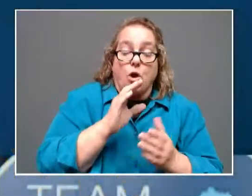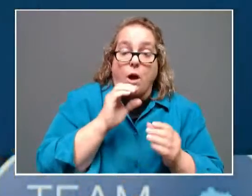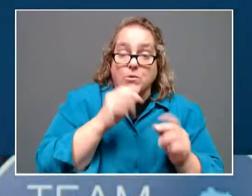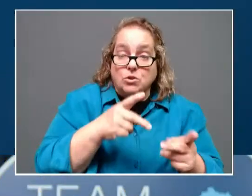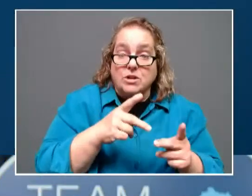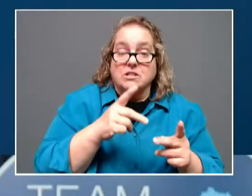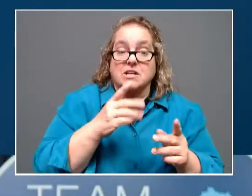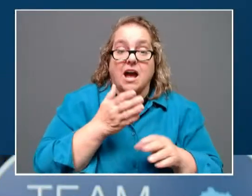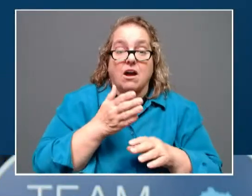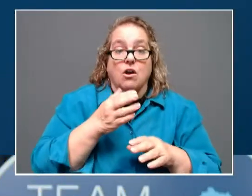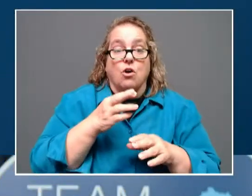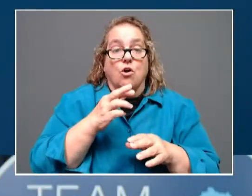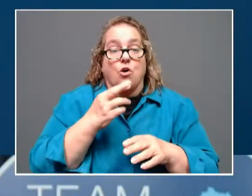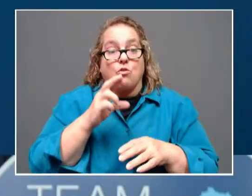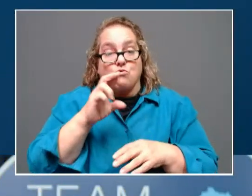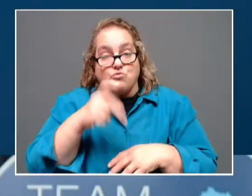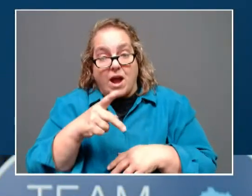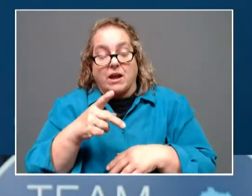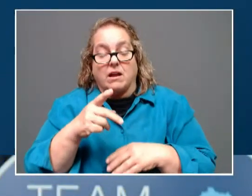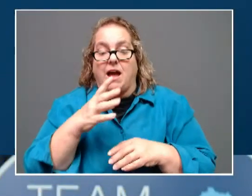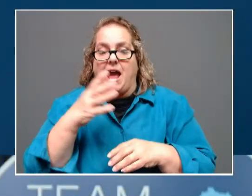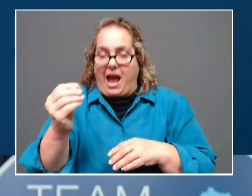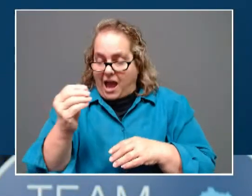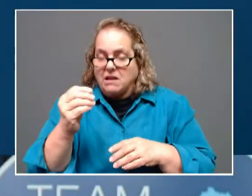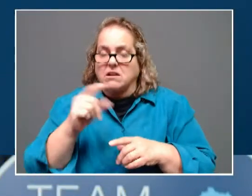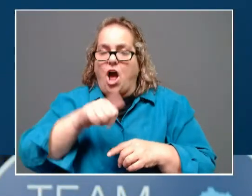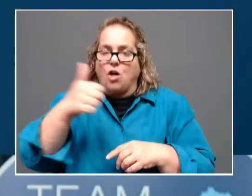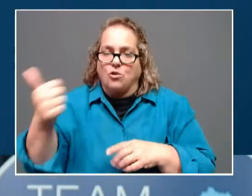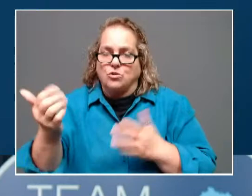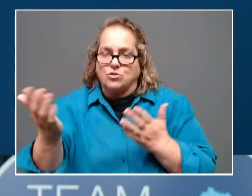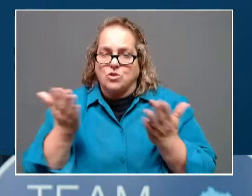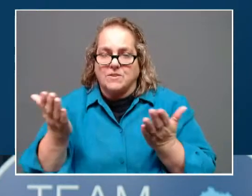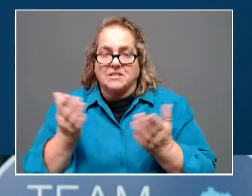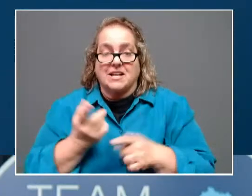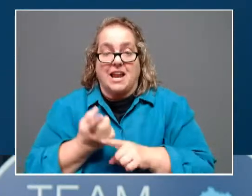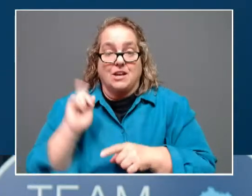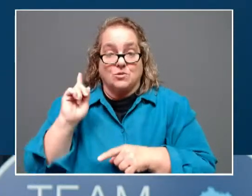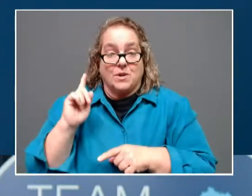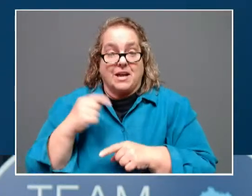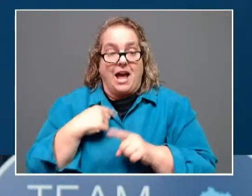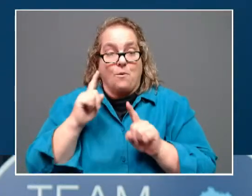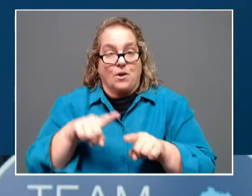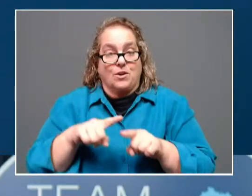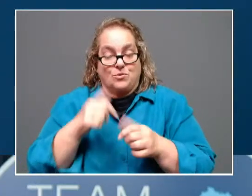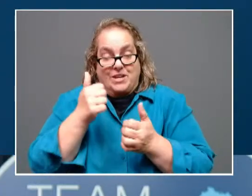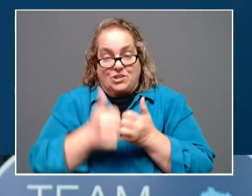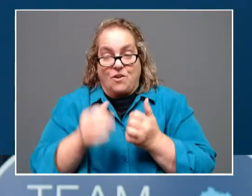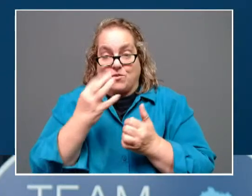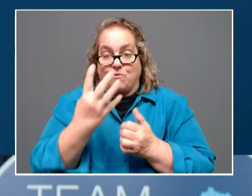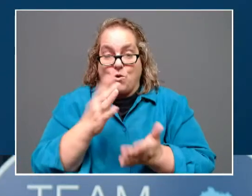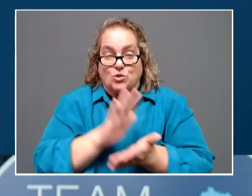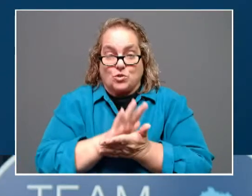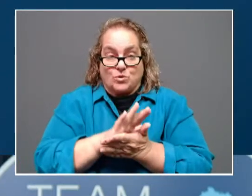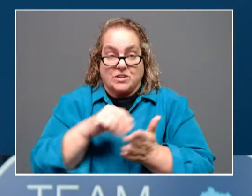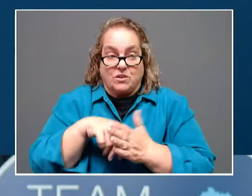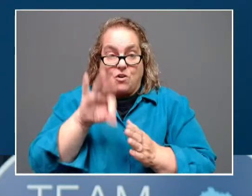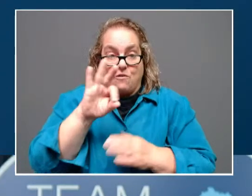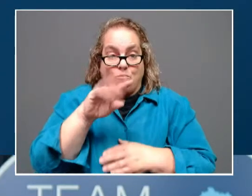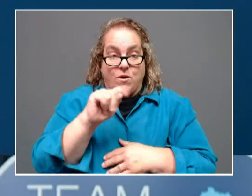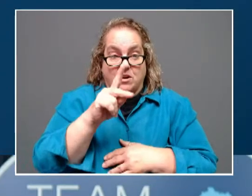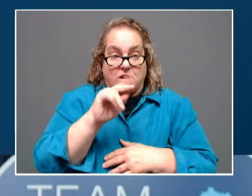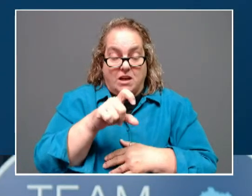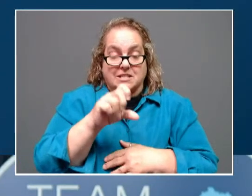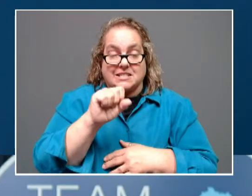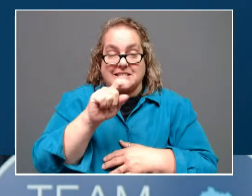wraparound services. Last week, I had the pleasure of visiting each of the 4 schools at Fort Knox with Stacy Davis, wife of